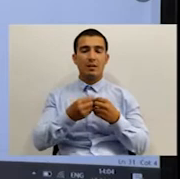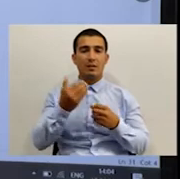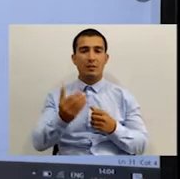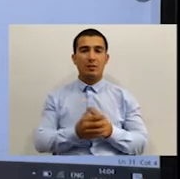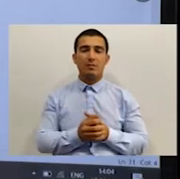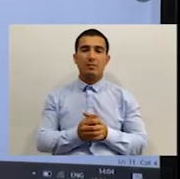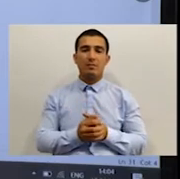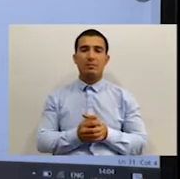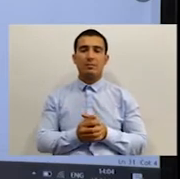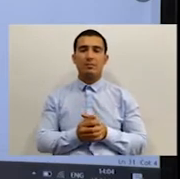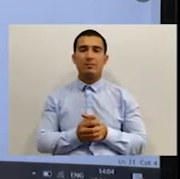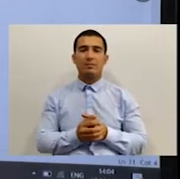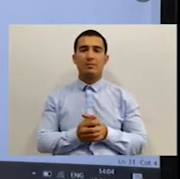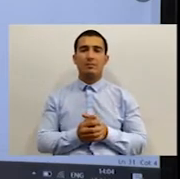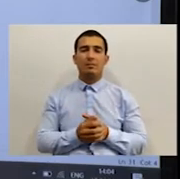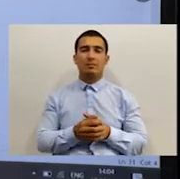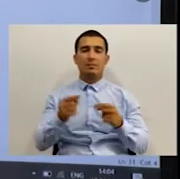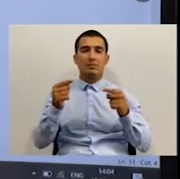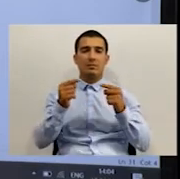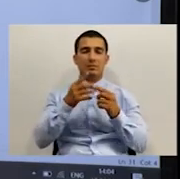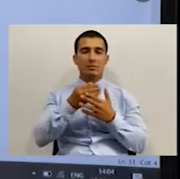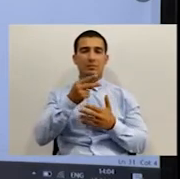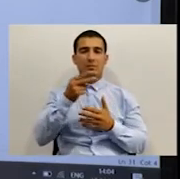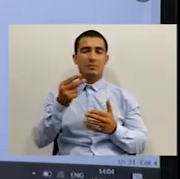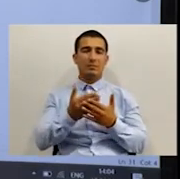ekranga chiqaradi. Aning qiymati deymanda